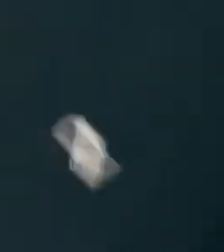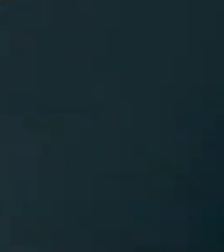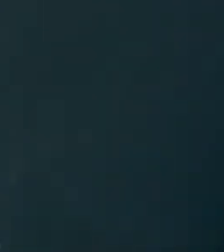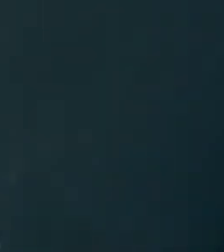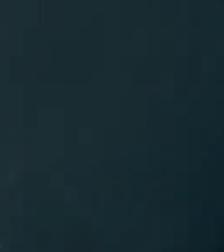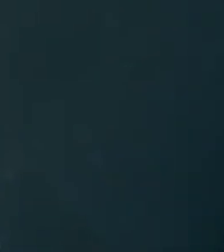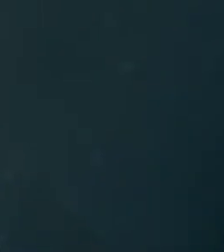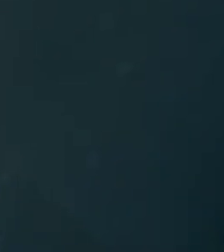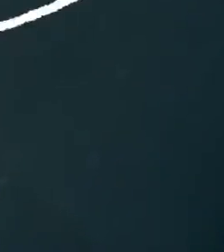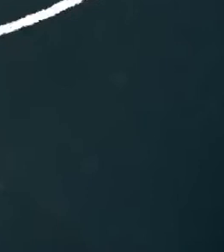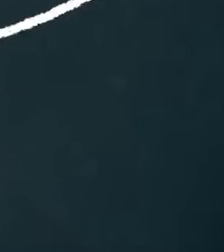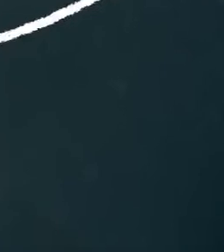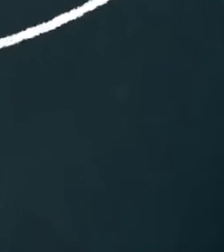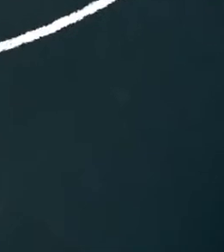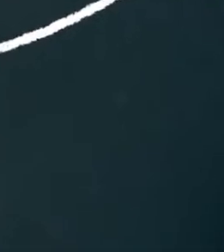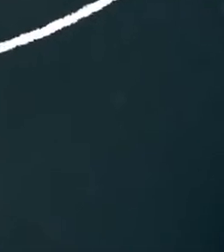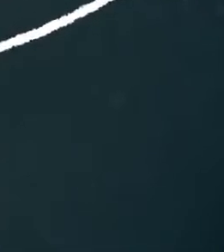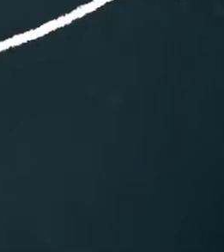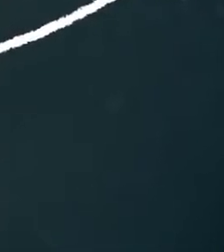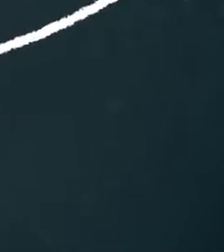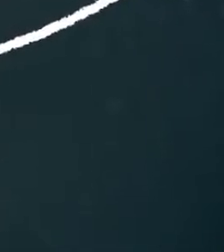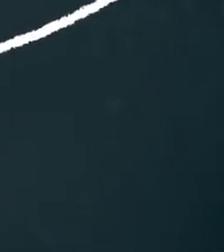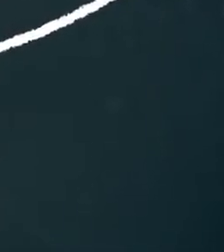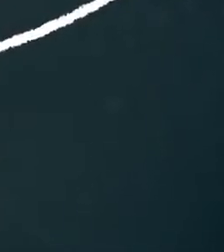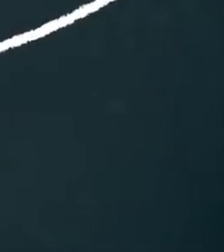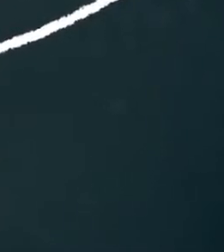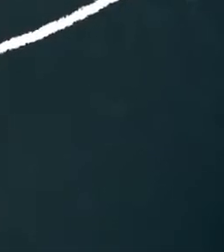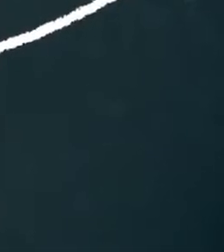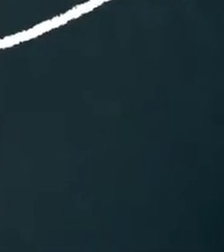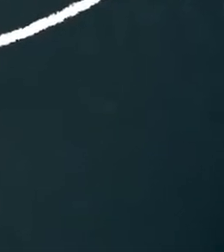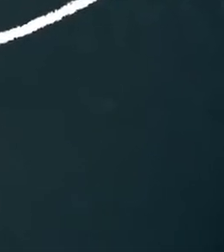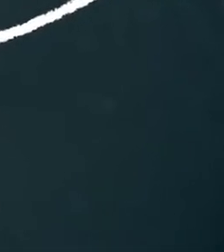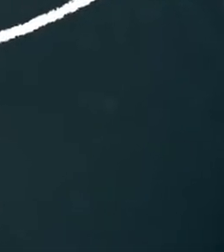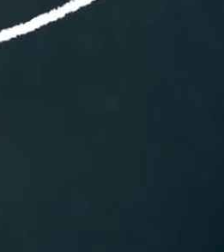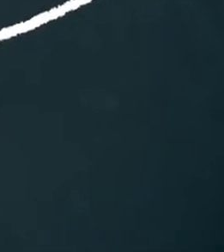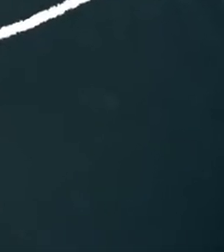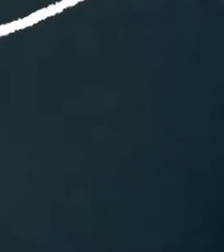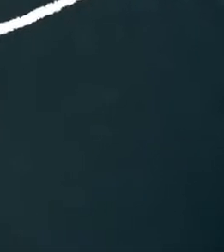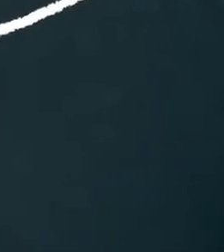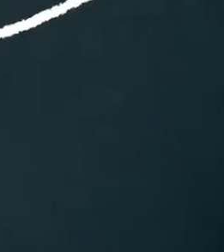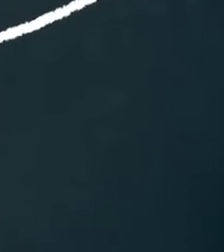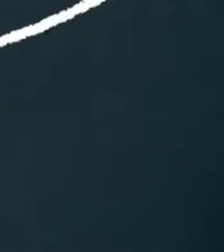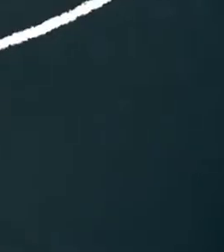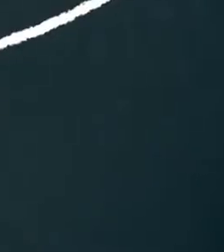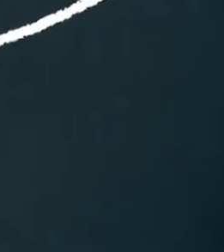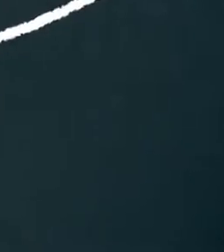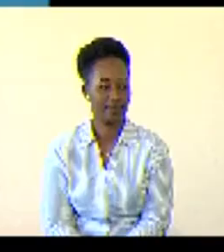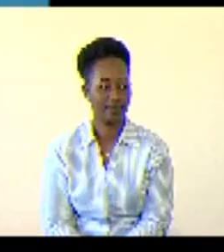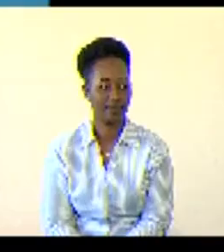Welcome to Study Time, a televised home learning program produced by Rwanda Education